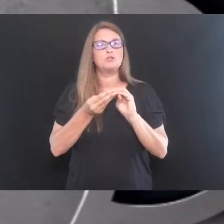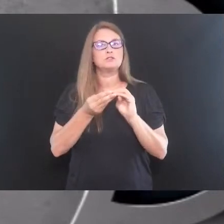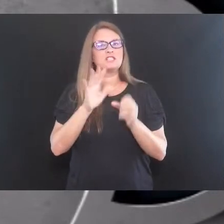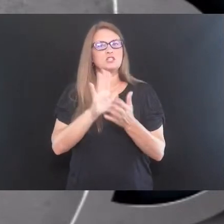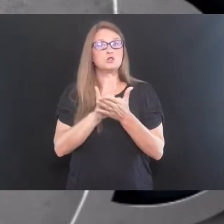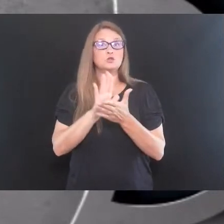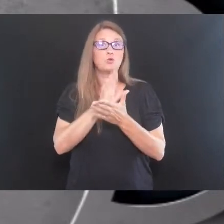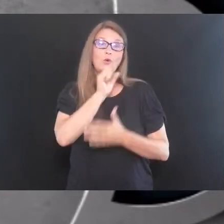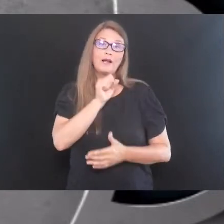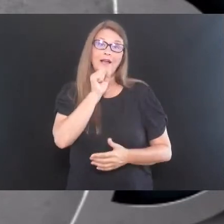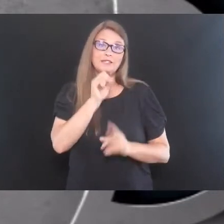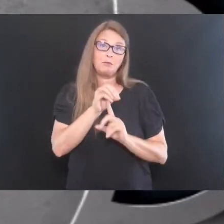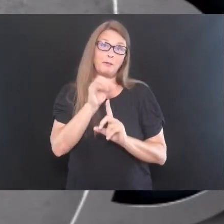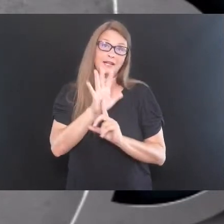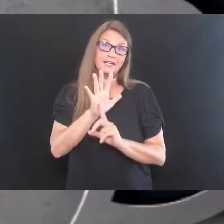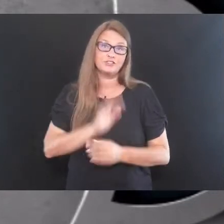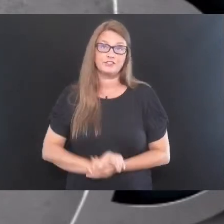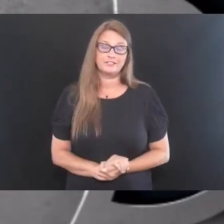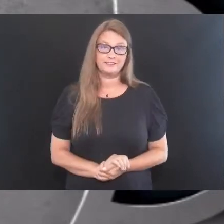population. Thanks.